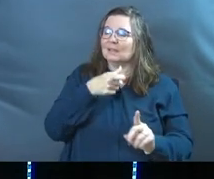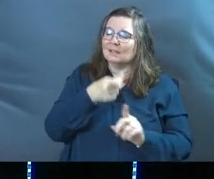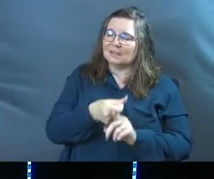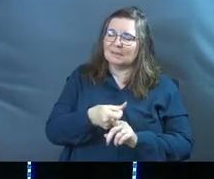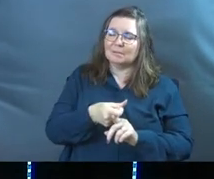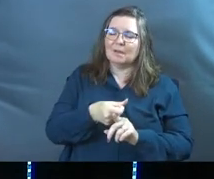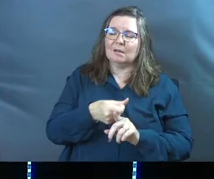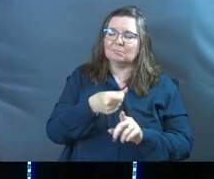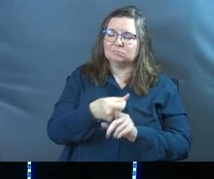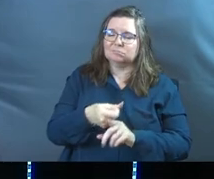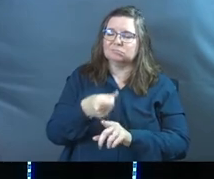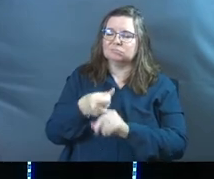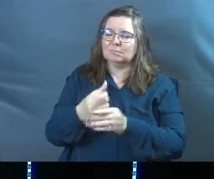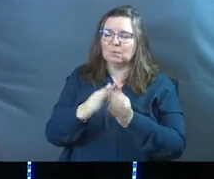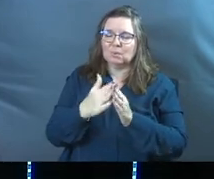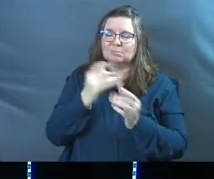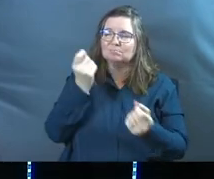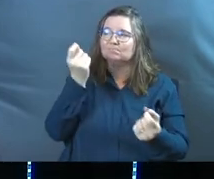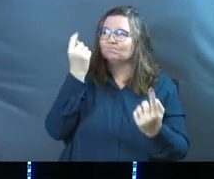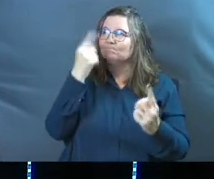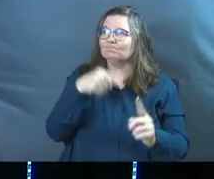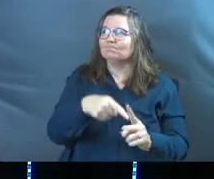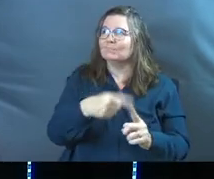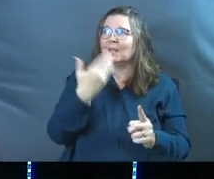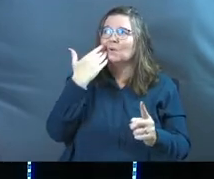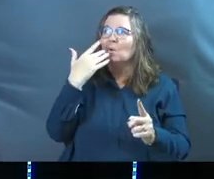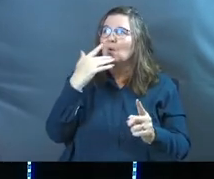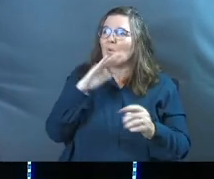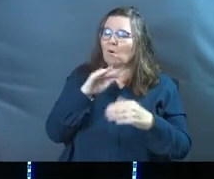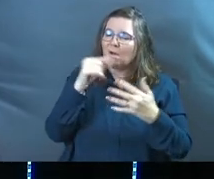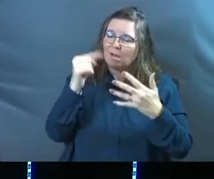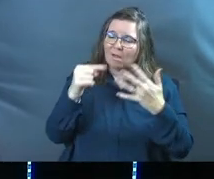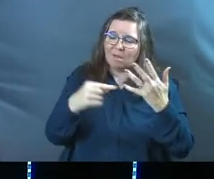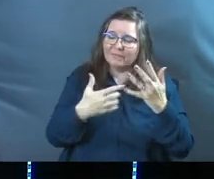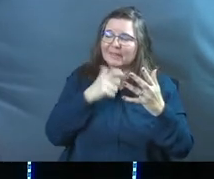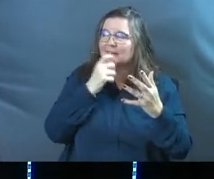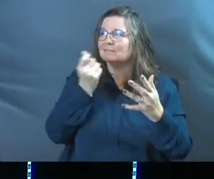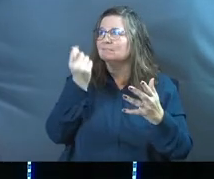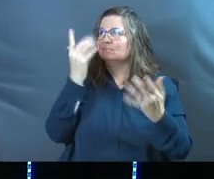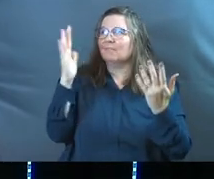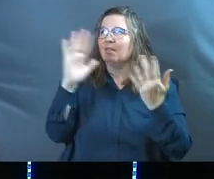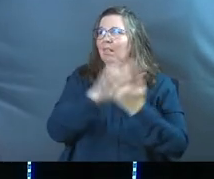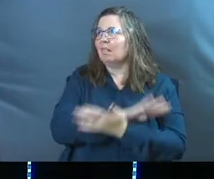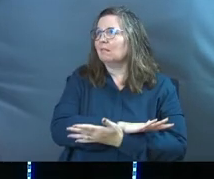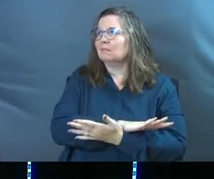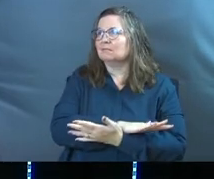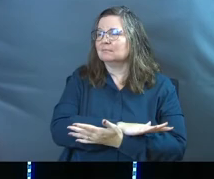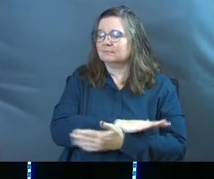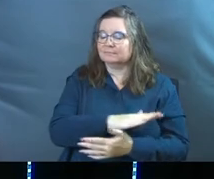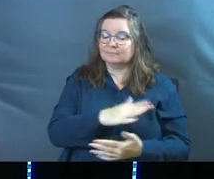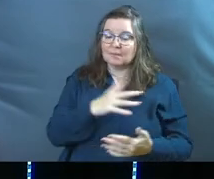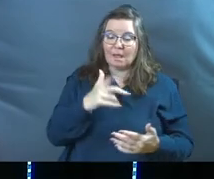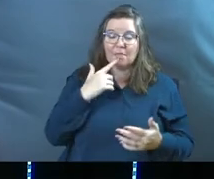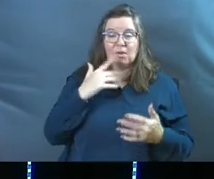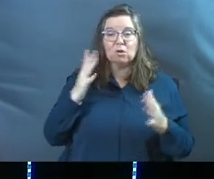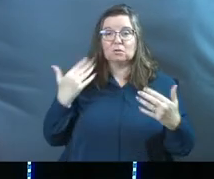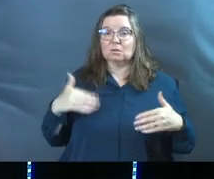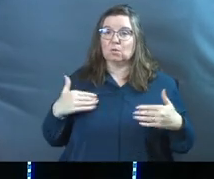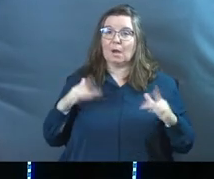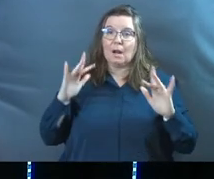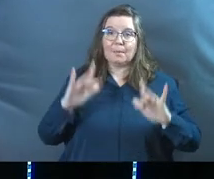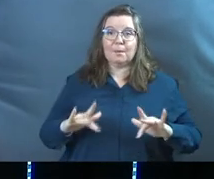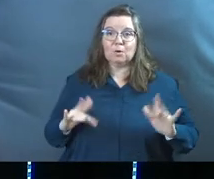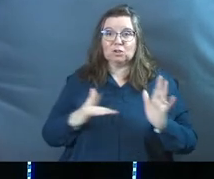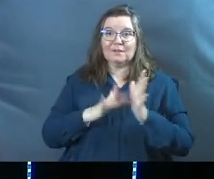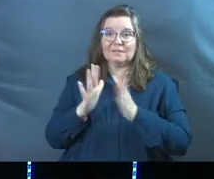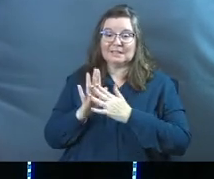on their community. They didn't know the curses. They didn't know all the things. They just didn't know. And there's an incredible mercy